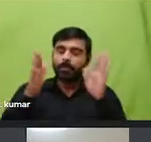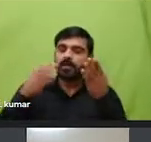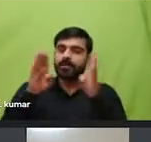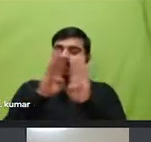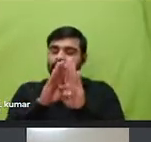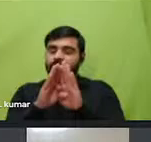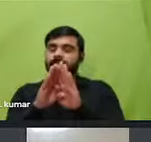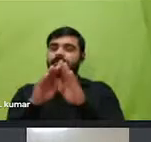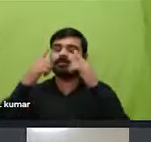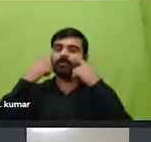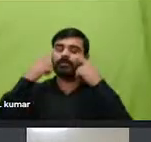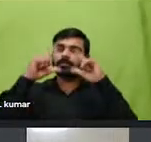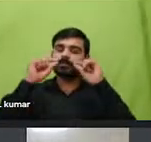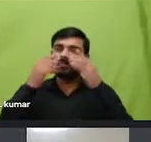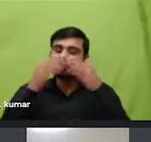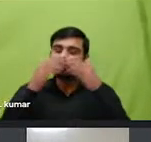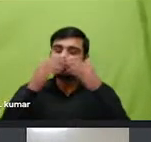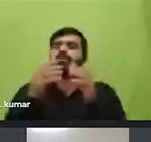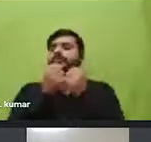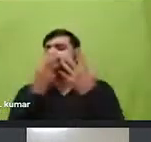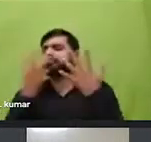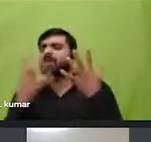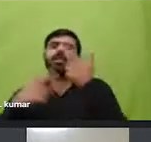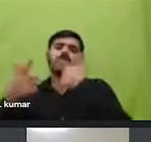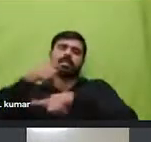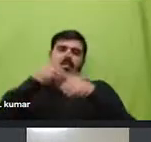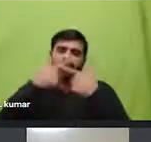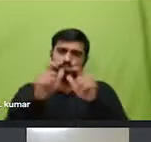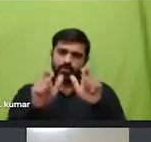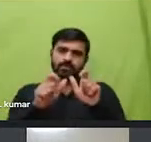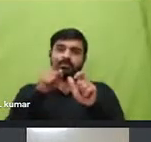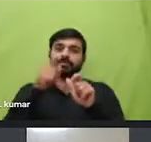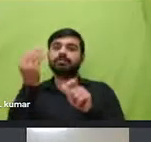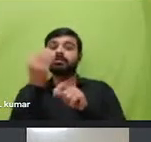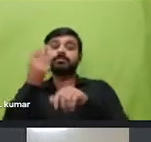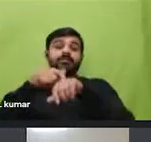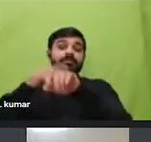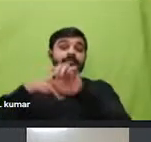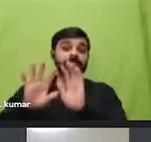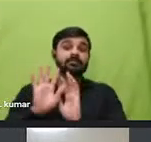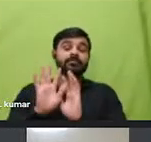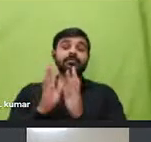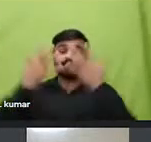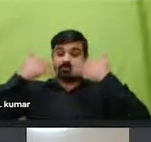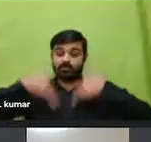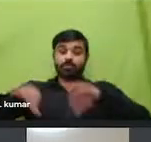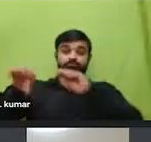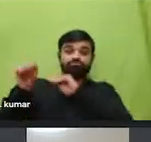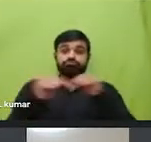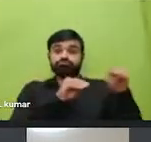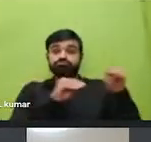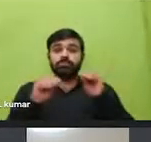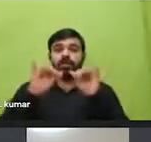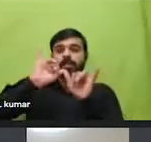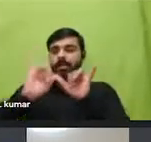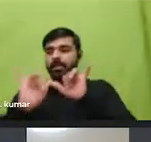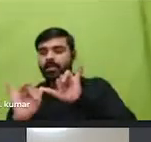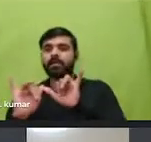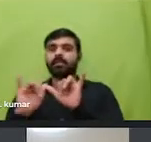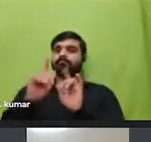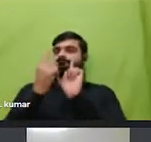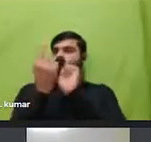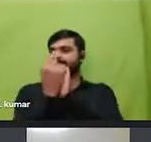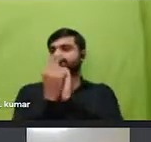closing are actually more linguistic, and sometimes body movements and so on are just part of